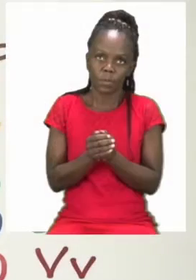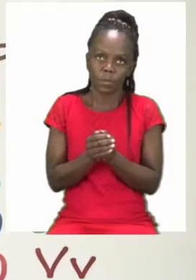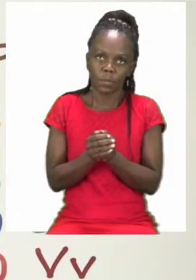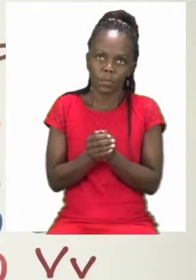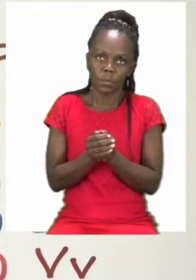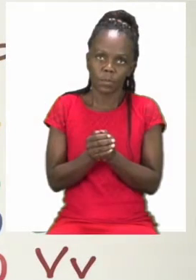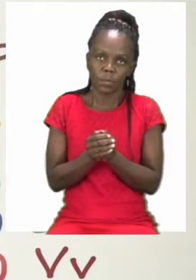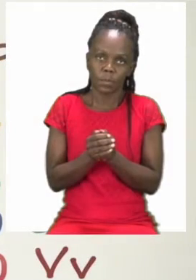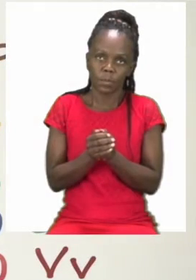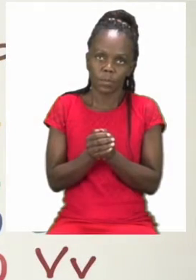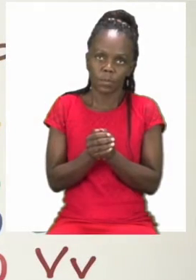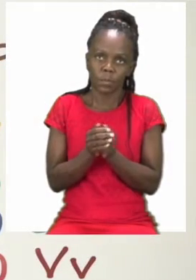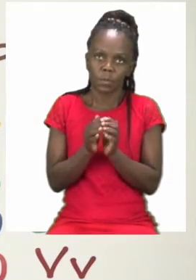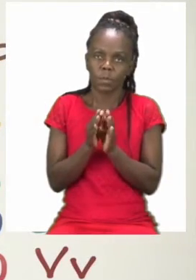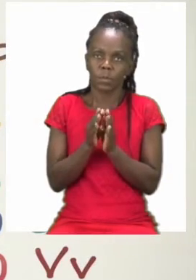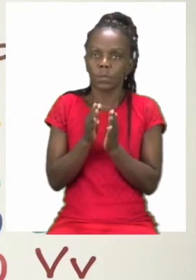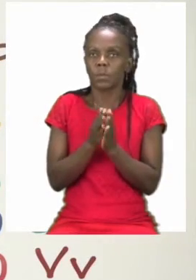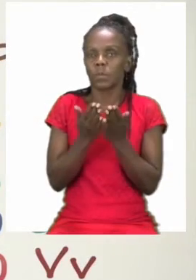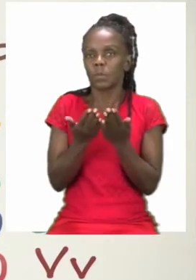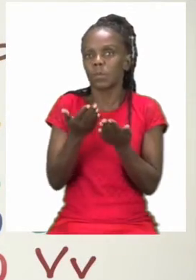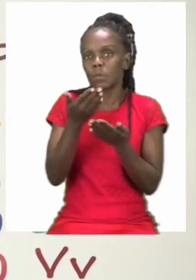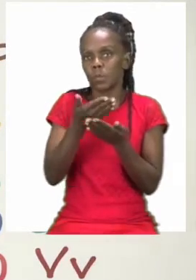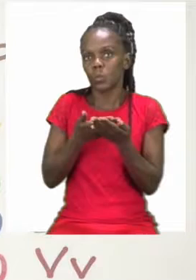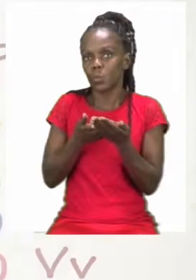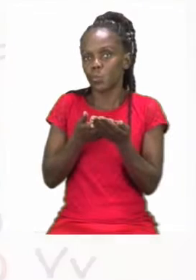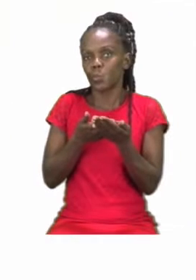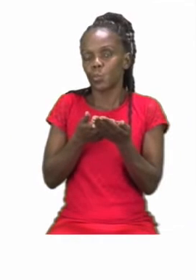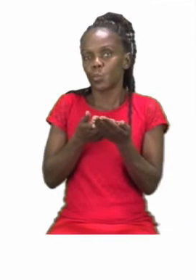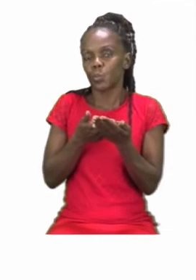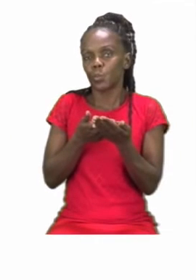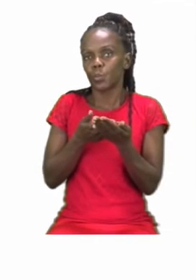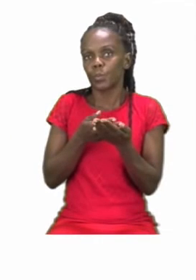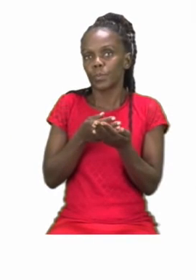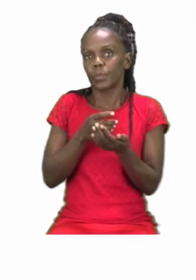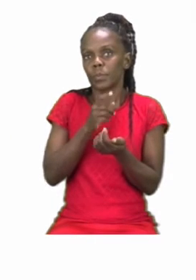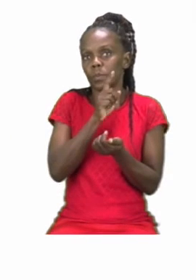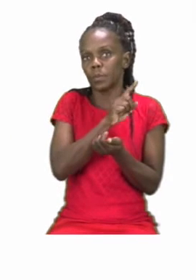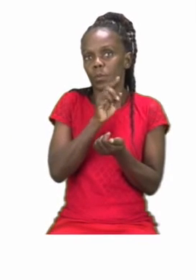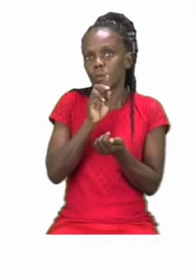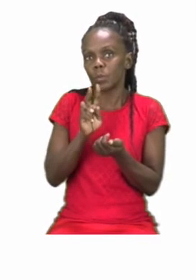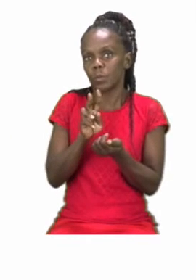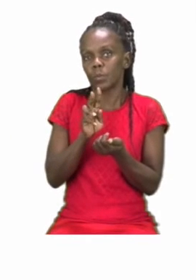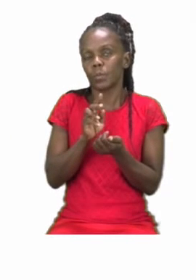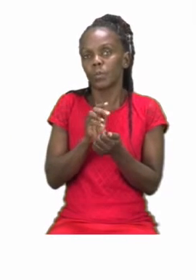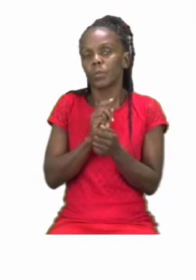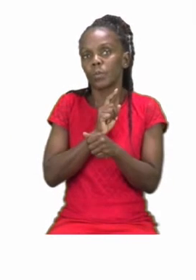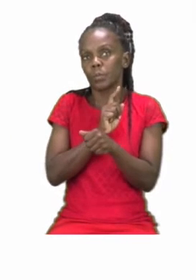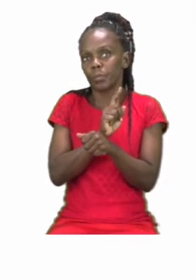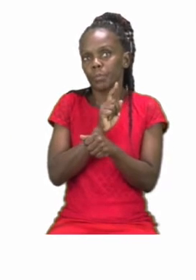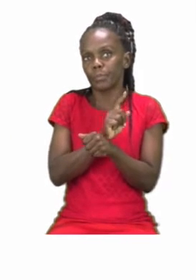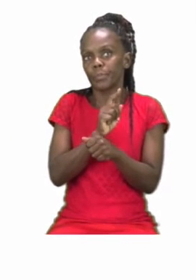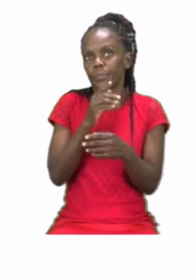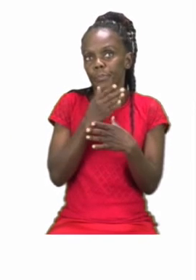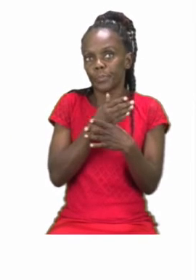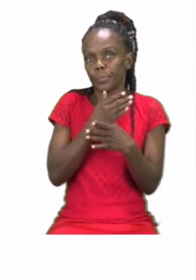Let's now go to page 12 for our first exercise. On page 12, we are going to be